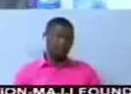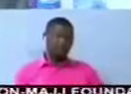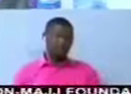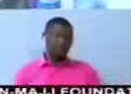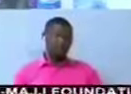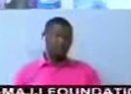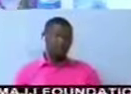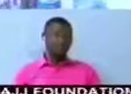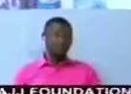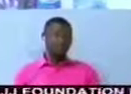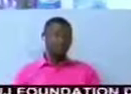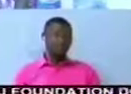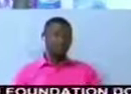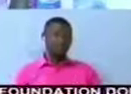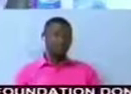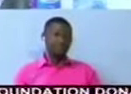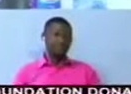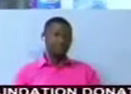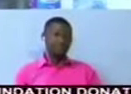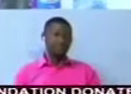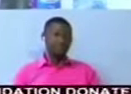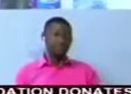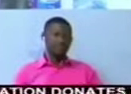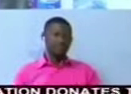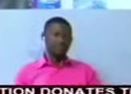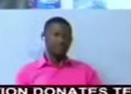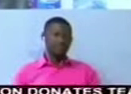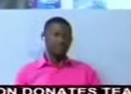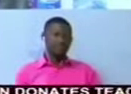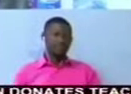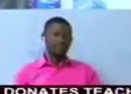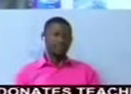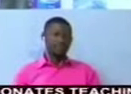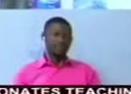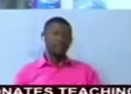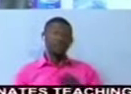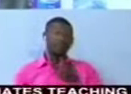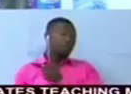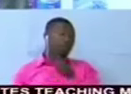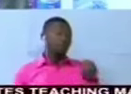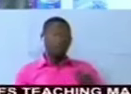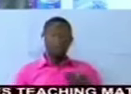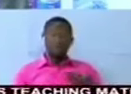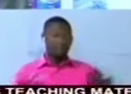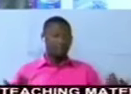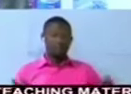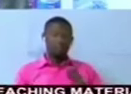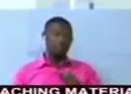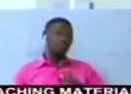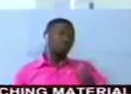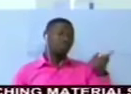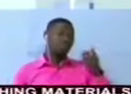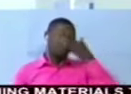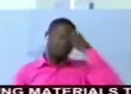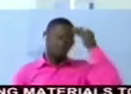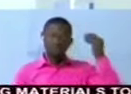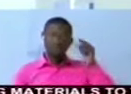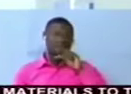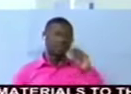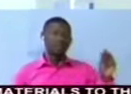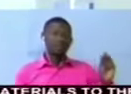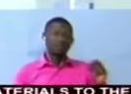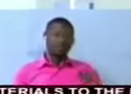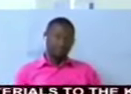put in the open and connect. Why, you see, that's not what they got fatter than I sent to. There were many, but others, I forgot their names. Earlier on, you